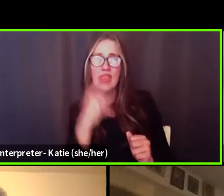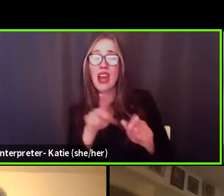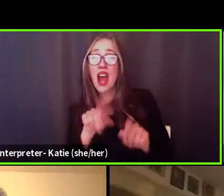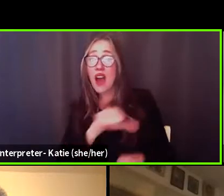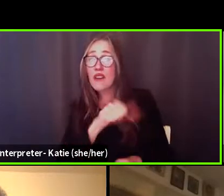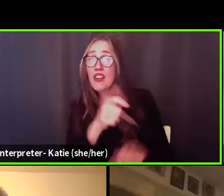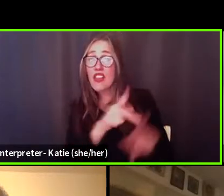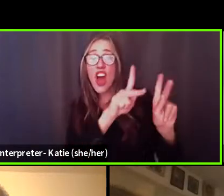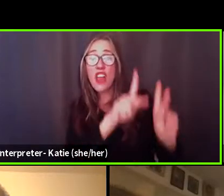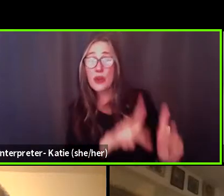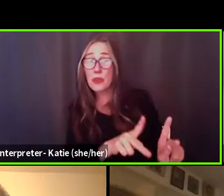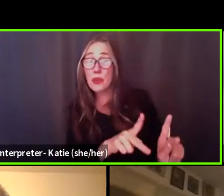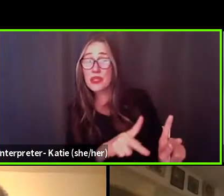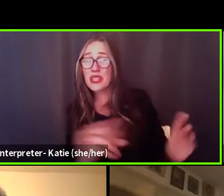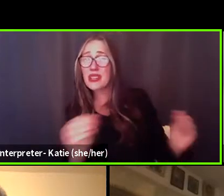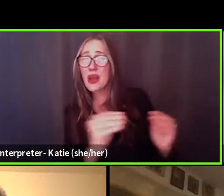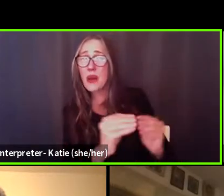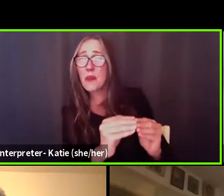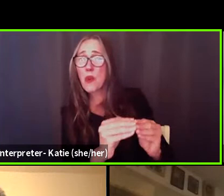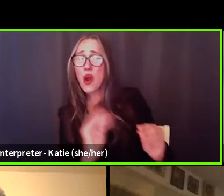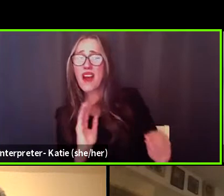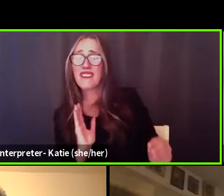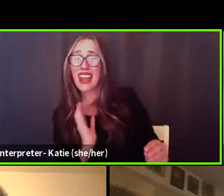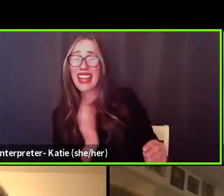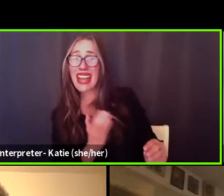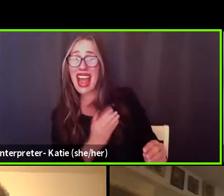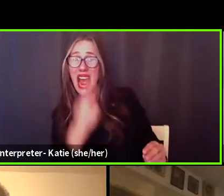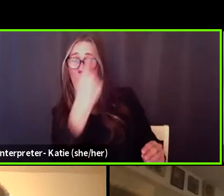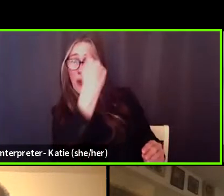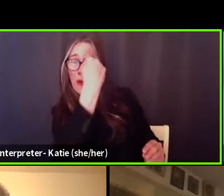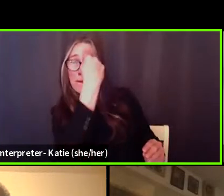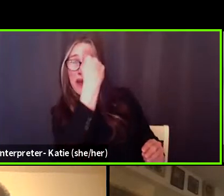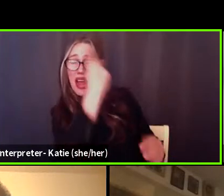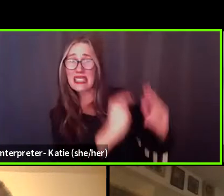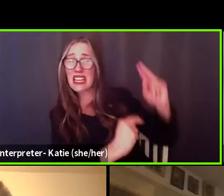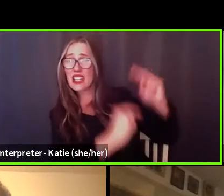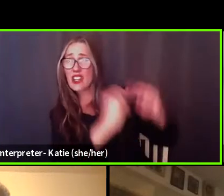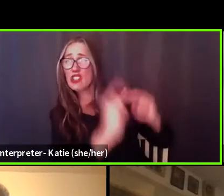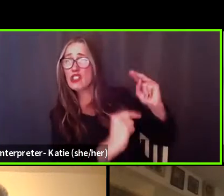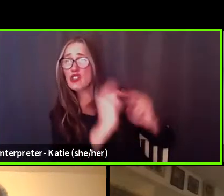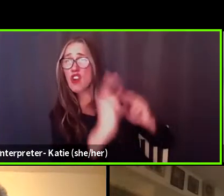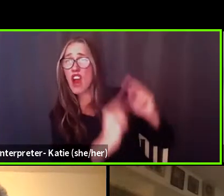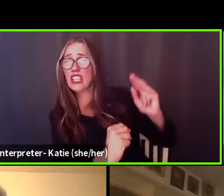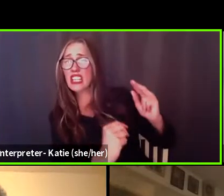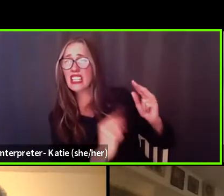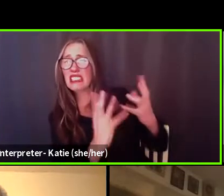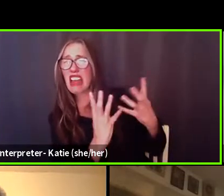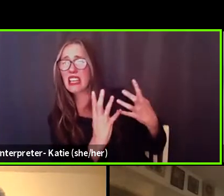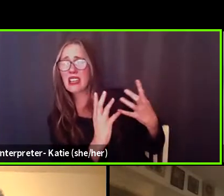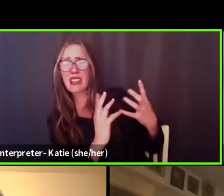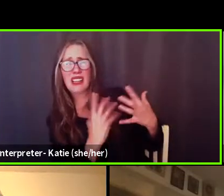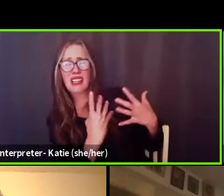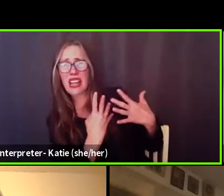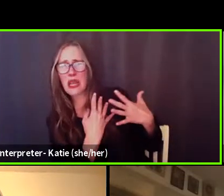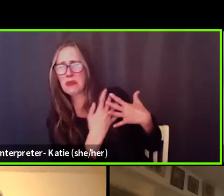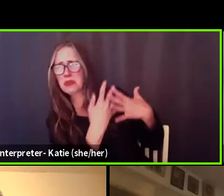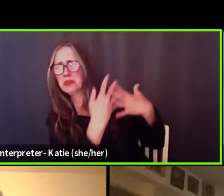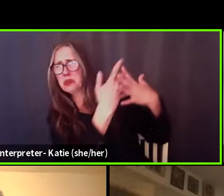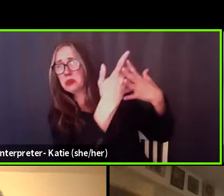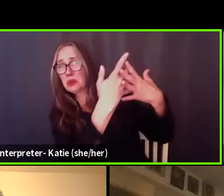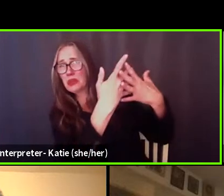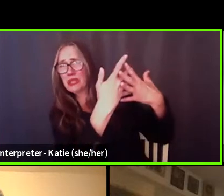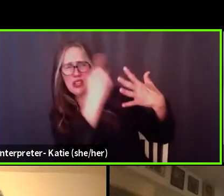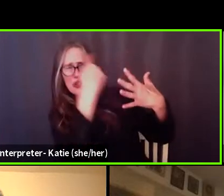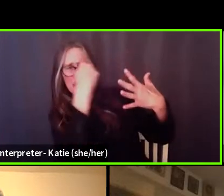from or to subjugate in ways that uh leave them powerless and in fact empower others on reminded us that the mental health